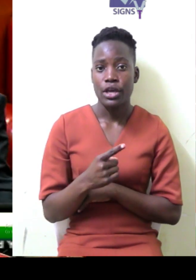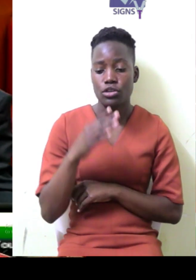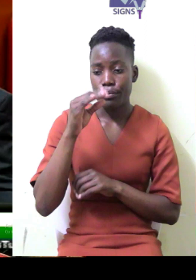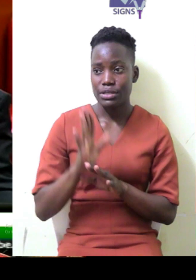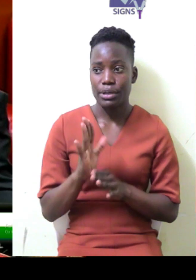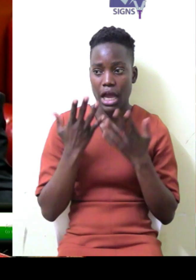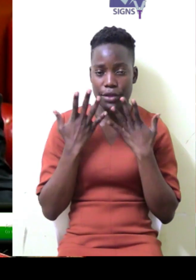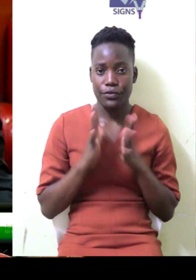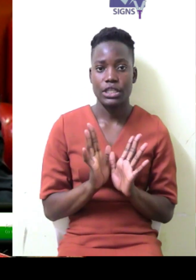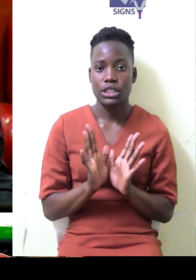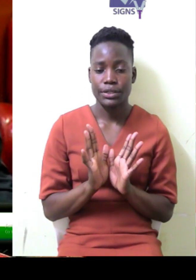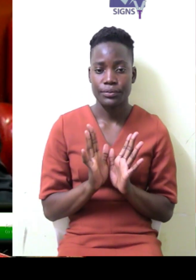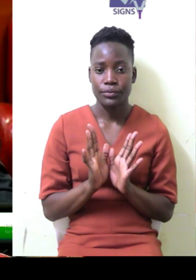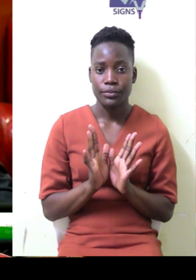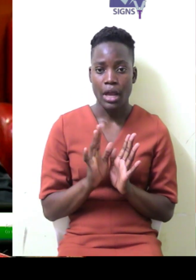Mr.